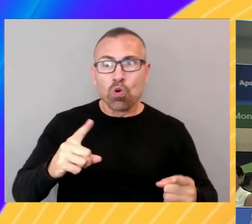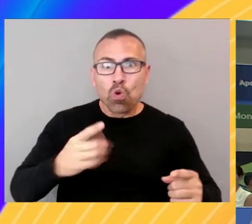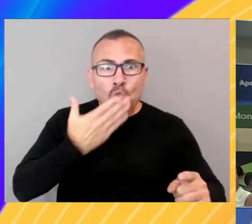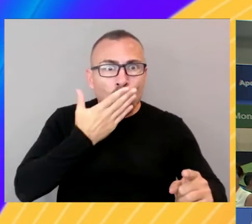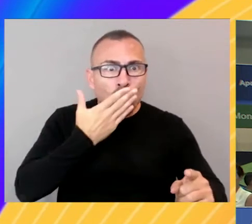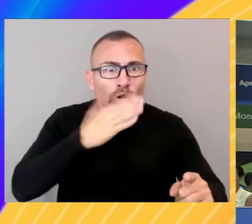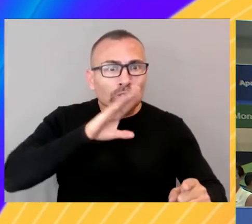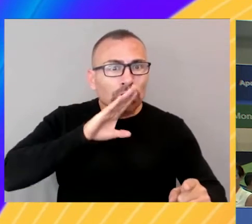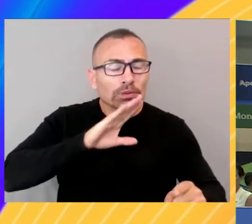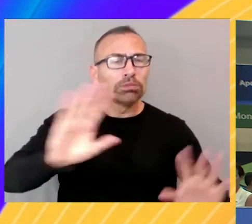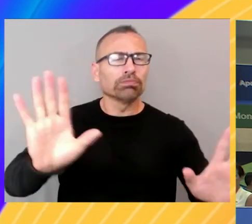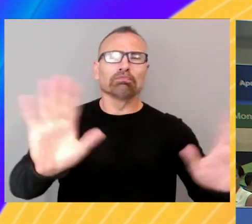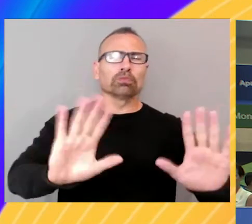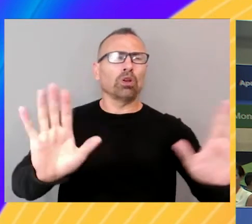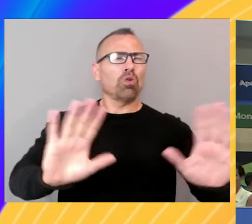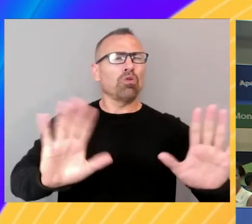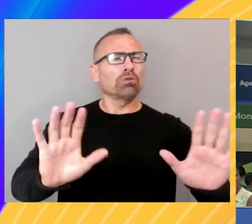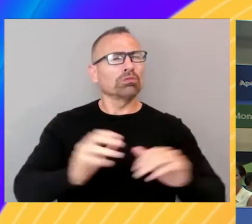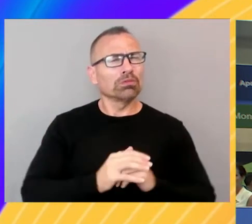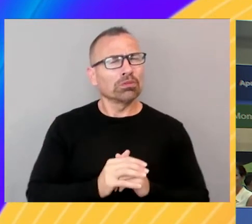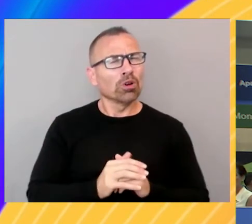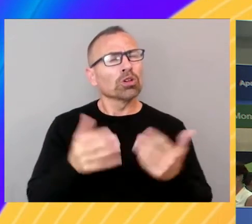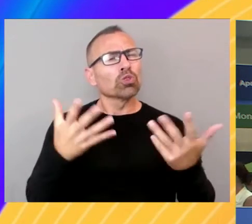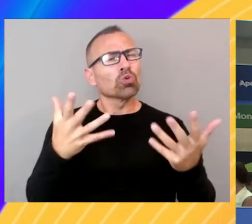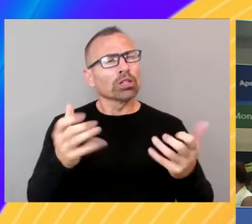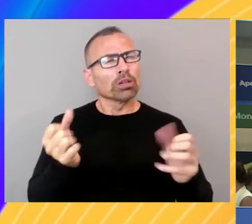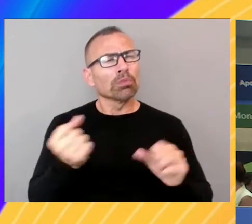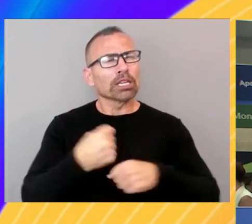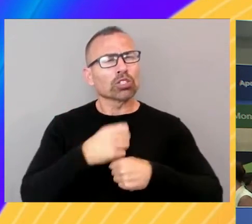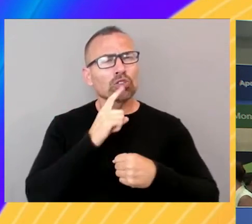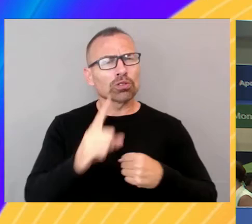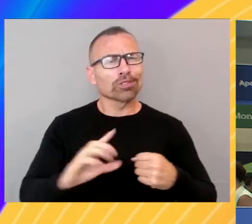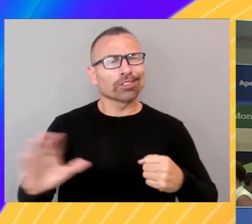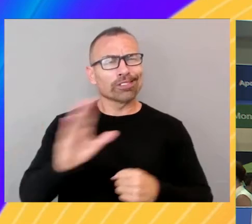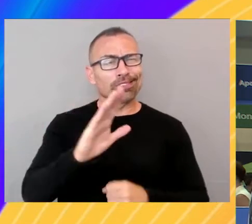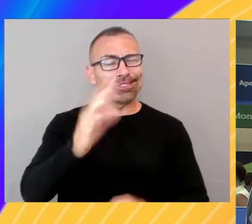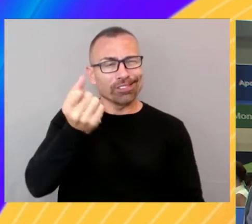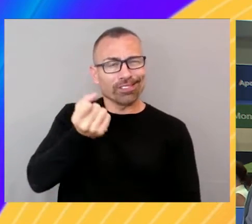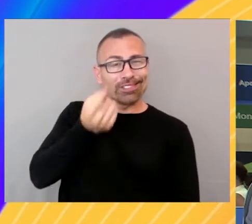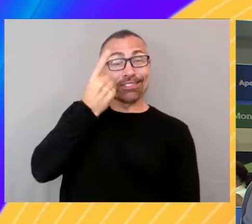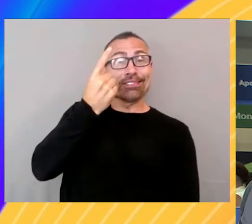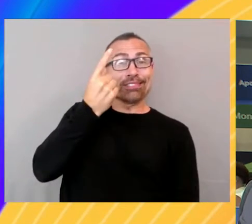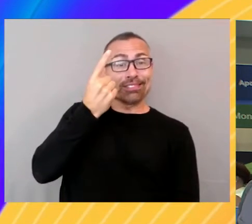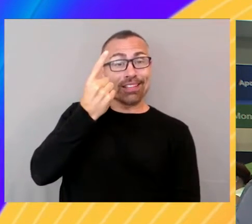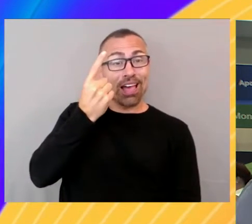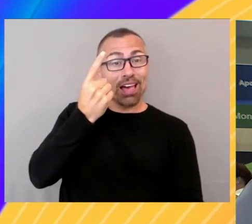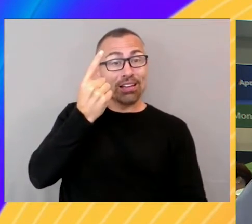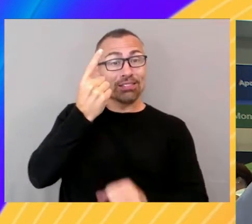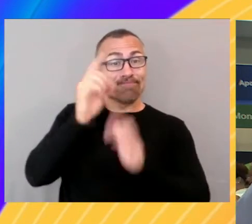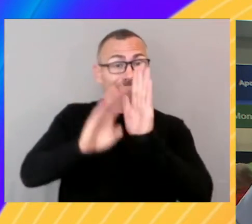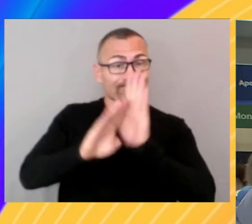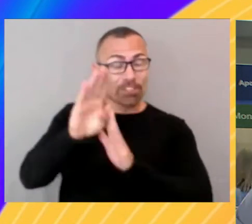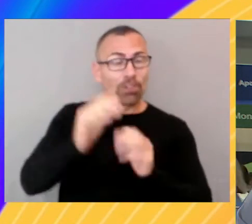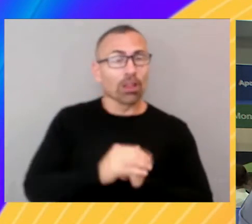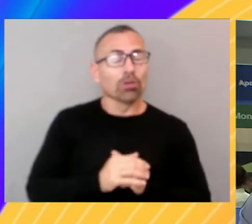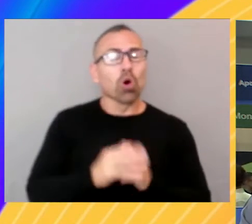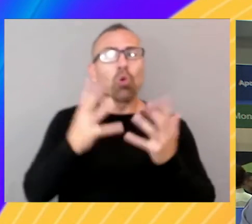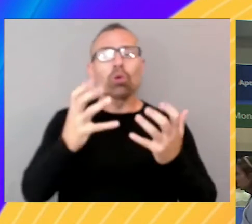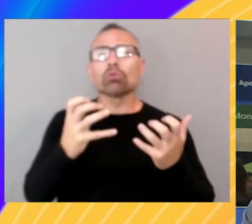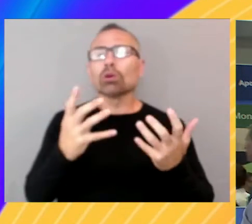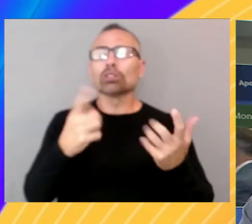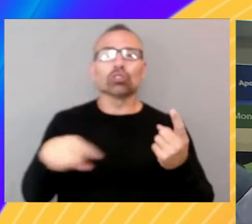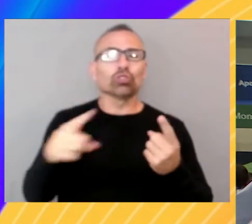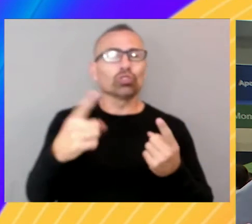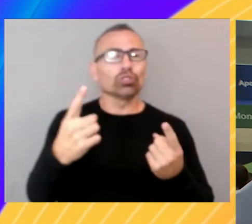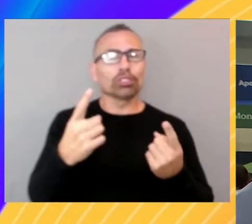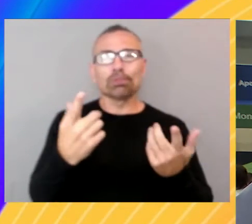raise awareness and make sure that you are asking the questions that AWS has learned with different